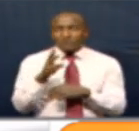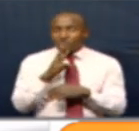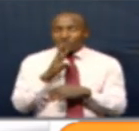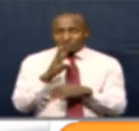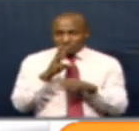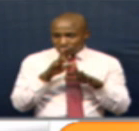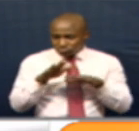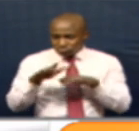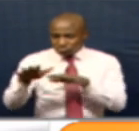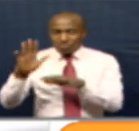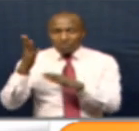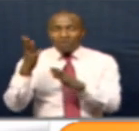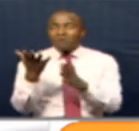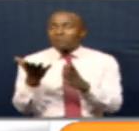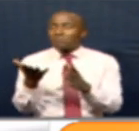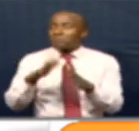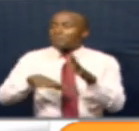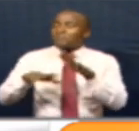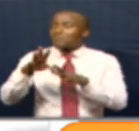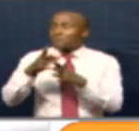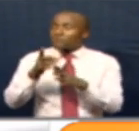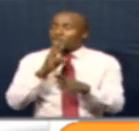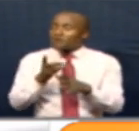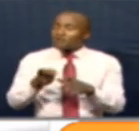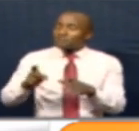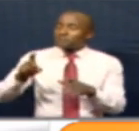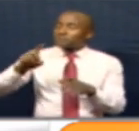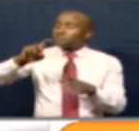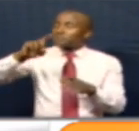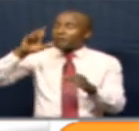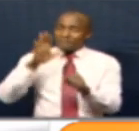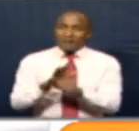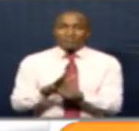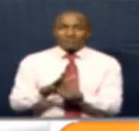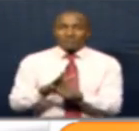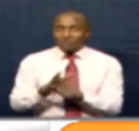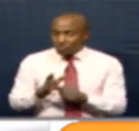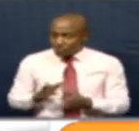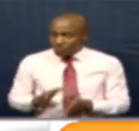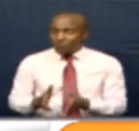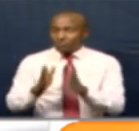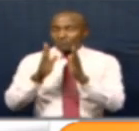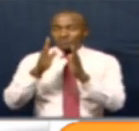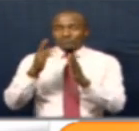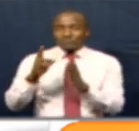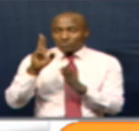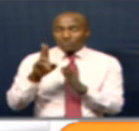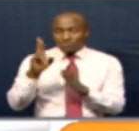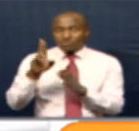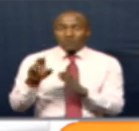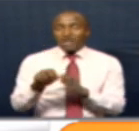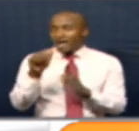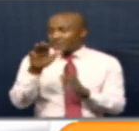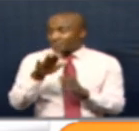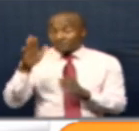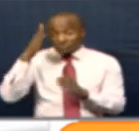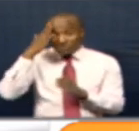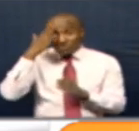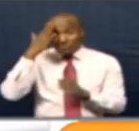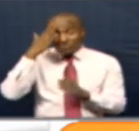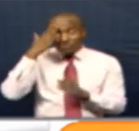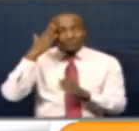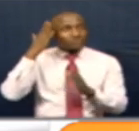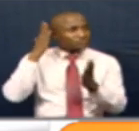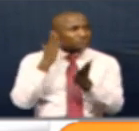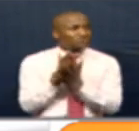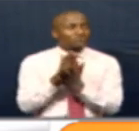to accumulate again in the usual spots along Uhuru Highway and the other places which we know